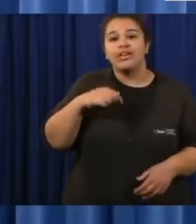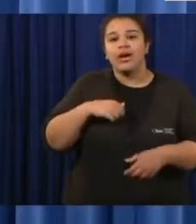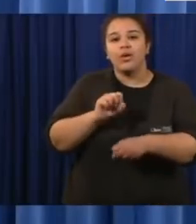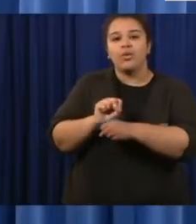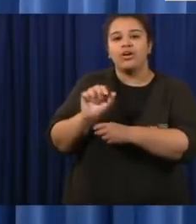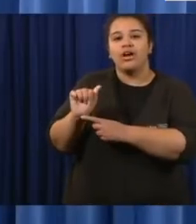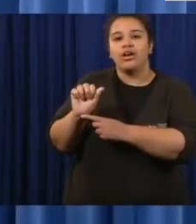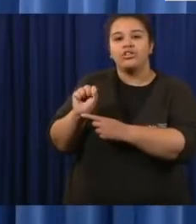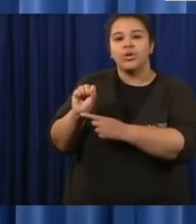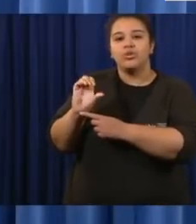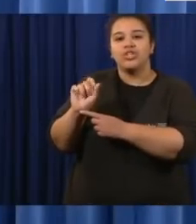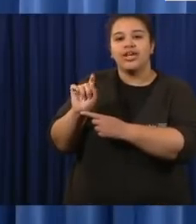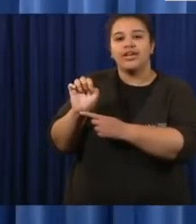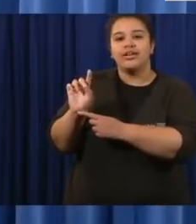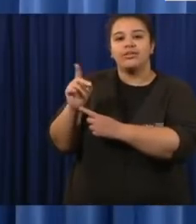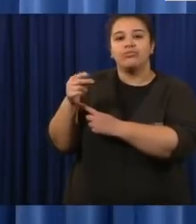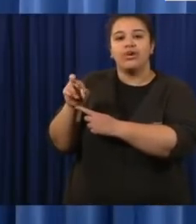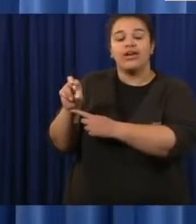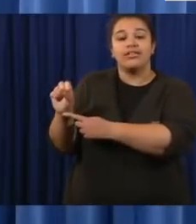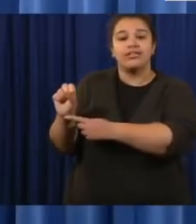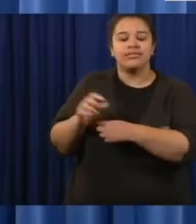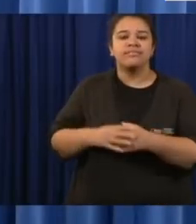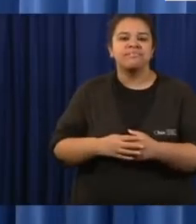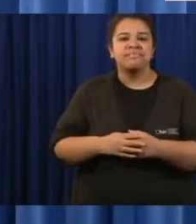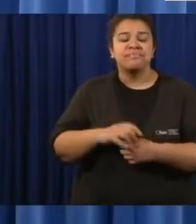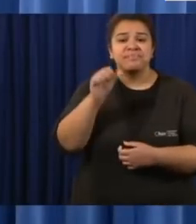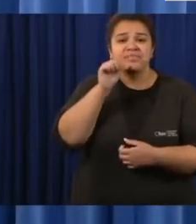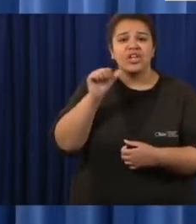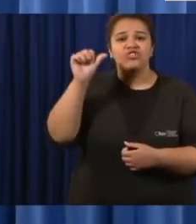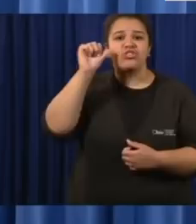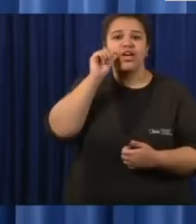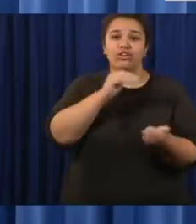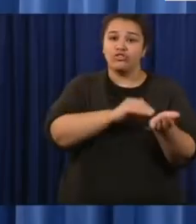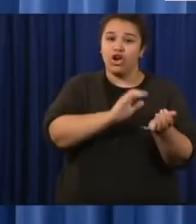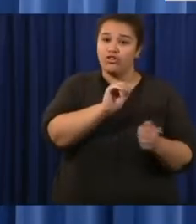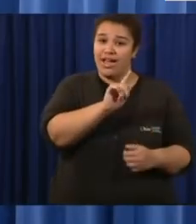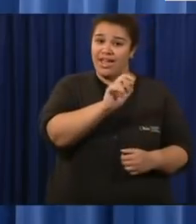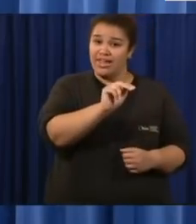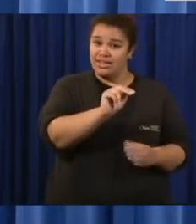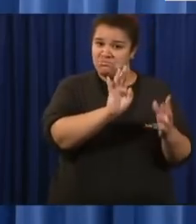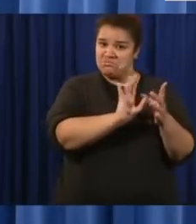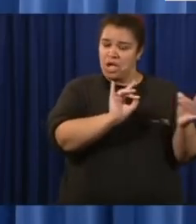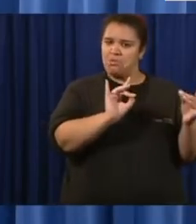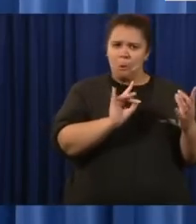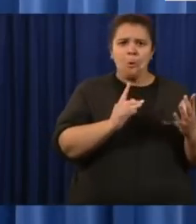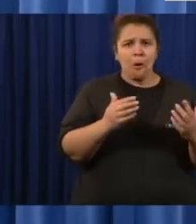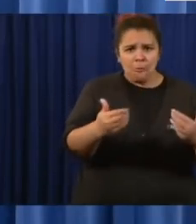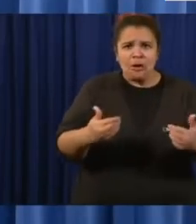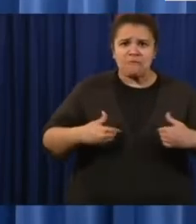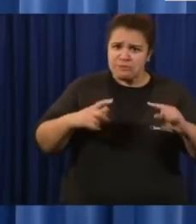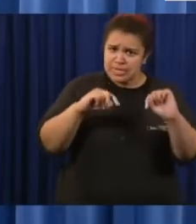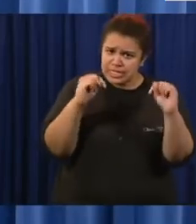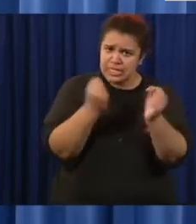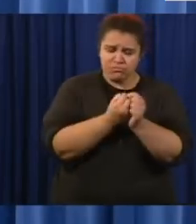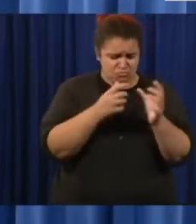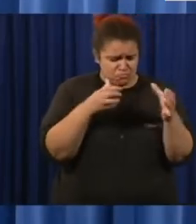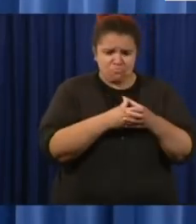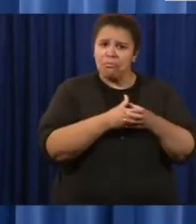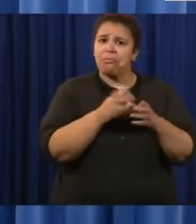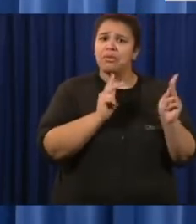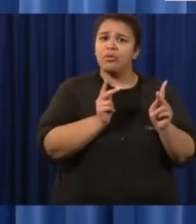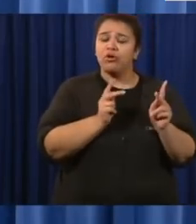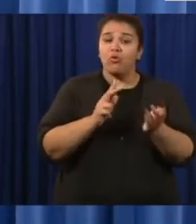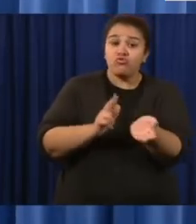Yesterday, Dr. Acton said that you have a whole team of people who are going to be testing at all the nursing